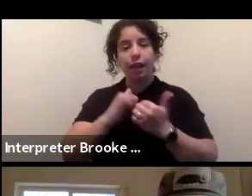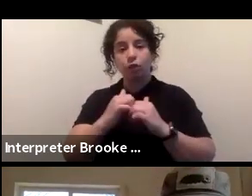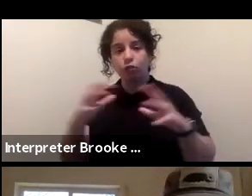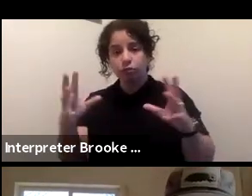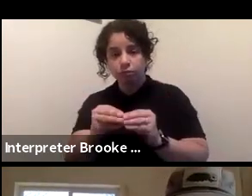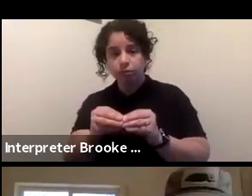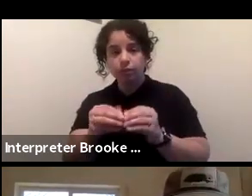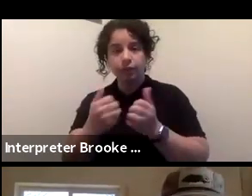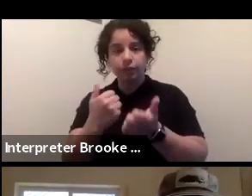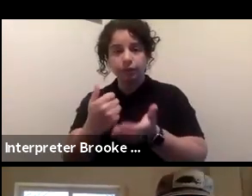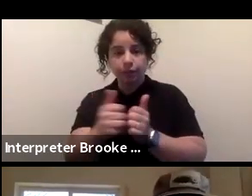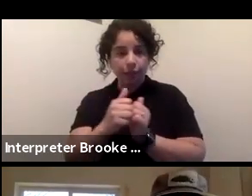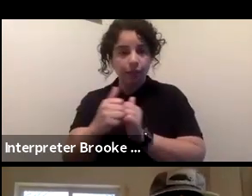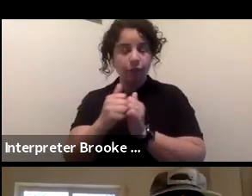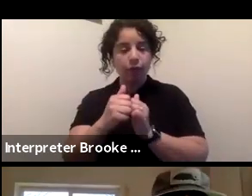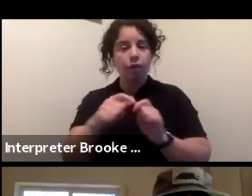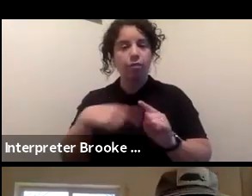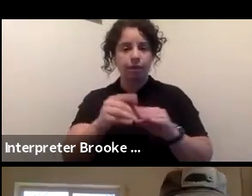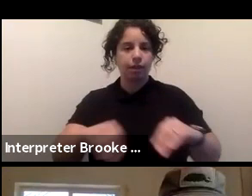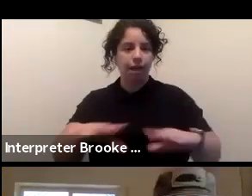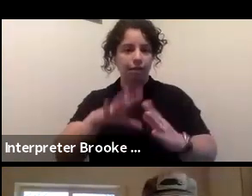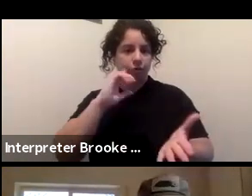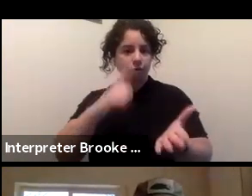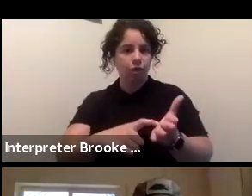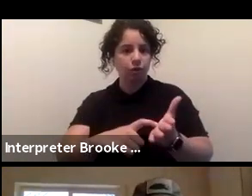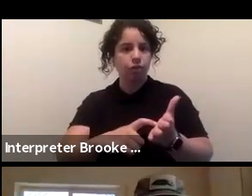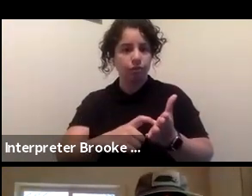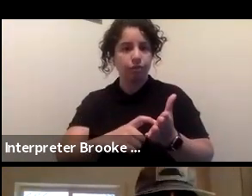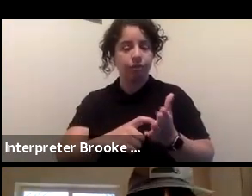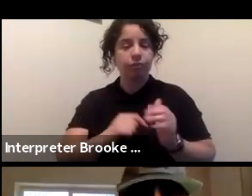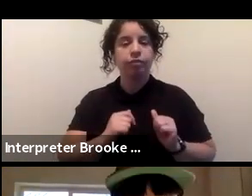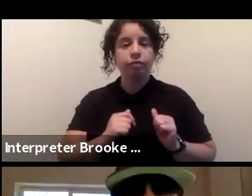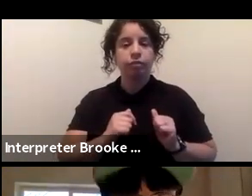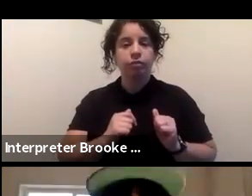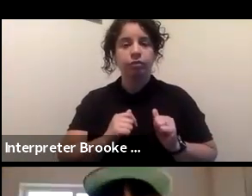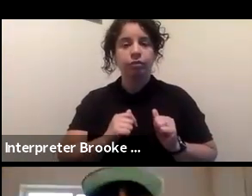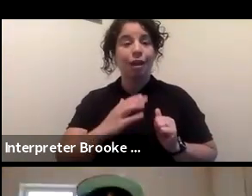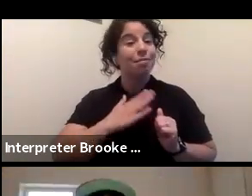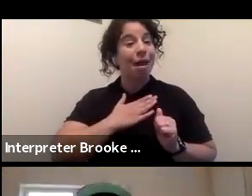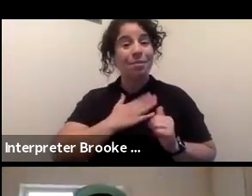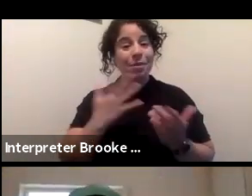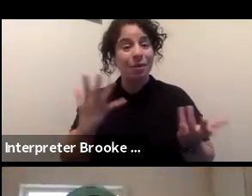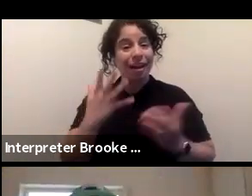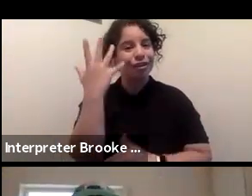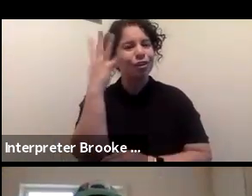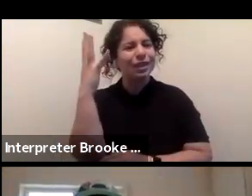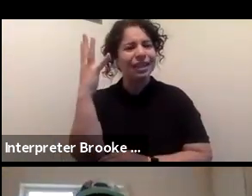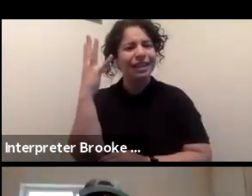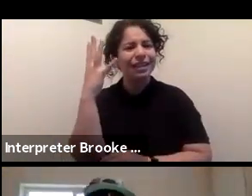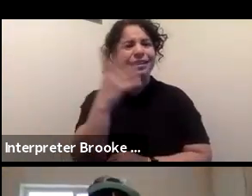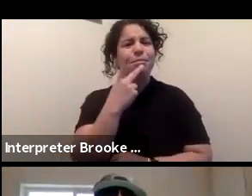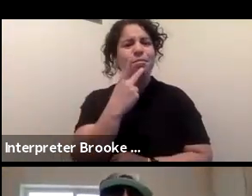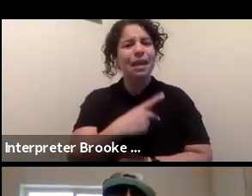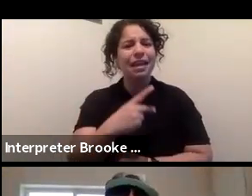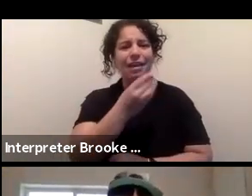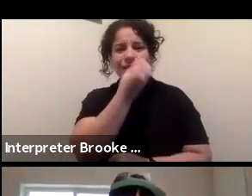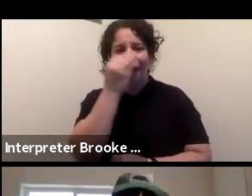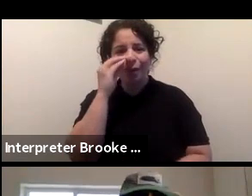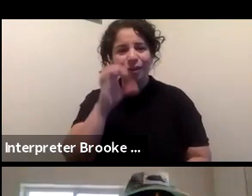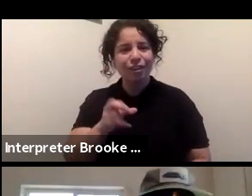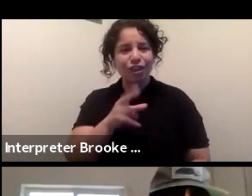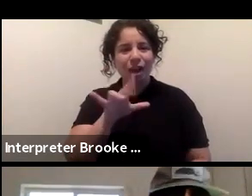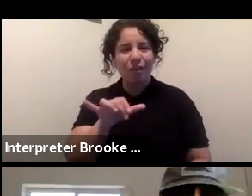land. Also happy that the cherry blossoms are in bloom here where I am. So thank you.